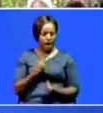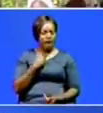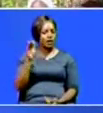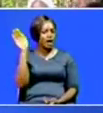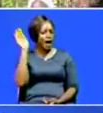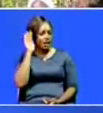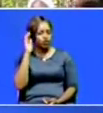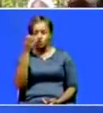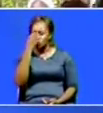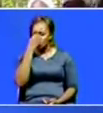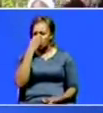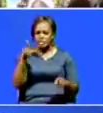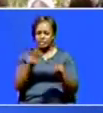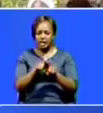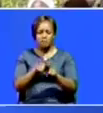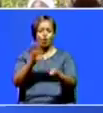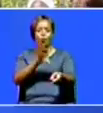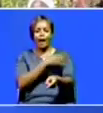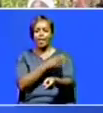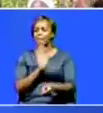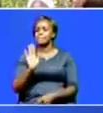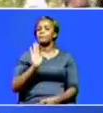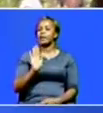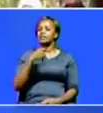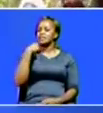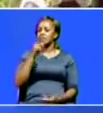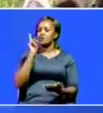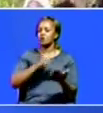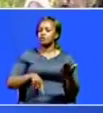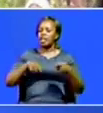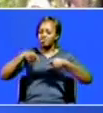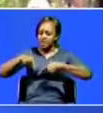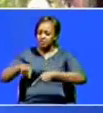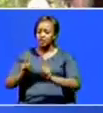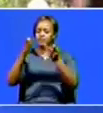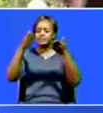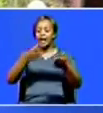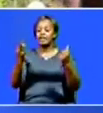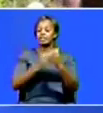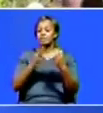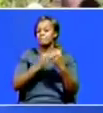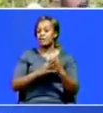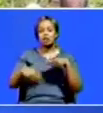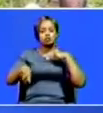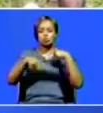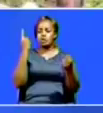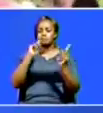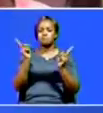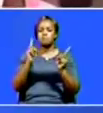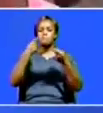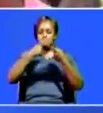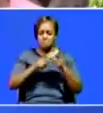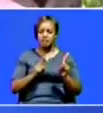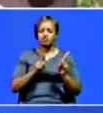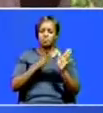Ruto and his choir saying that they were not in Kibra to win, they were there to make mileage. Let